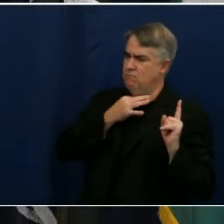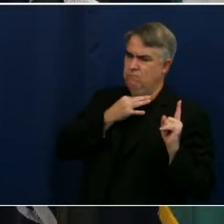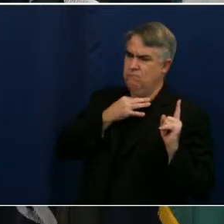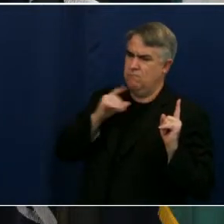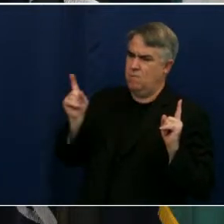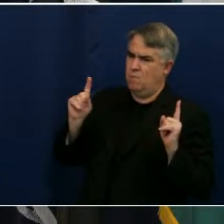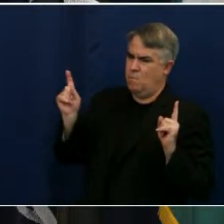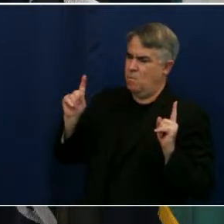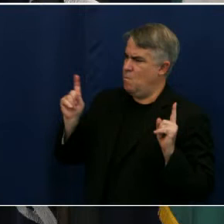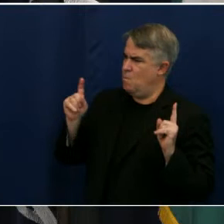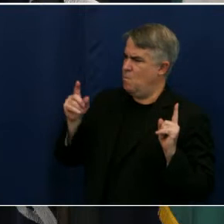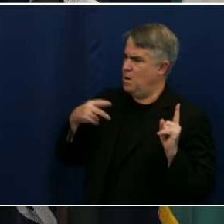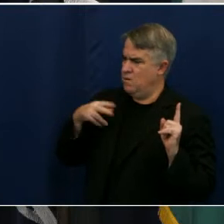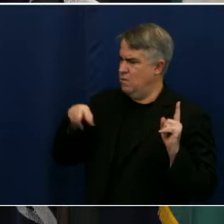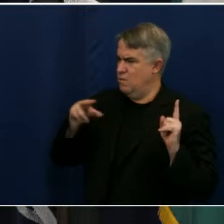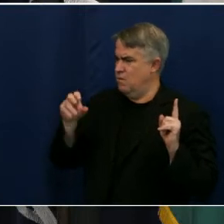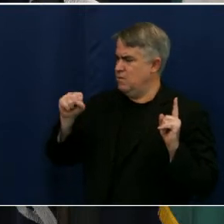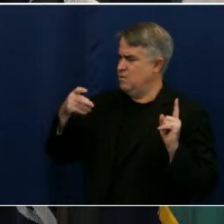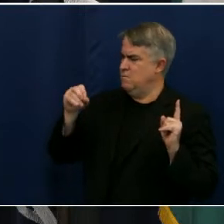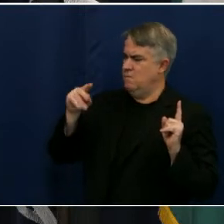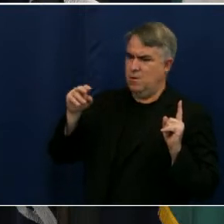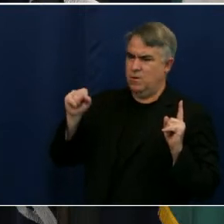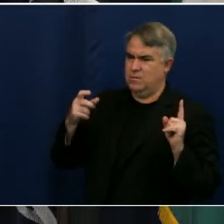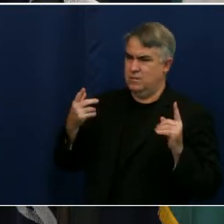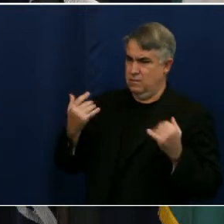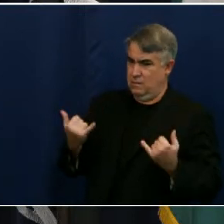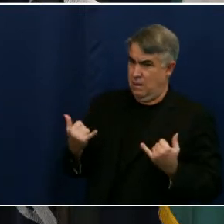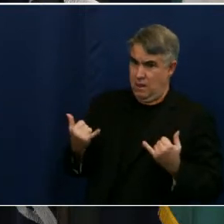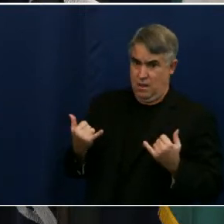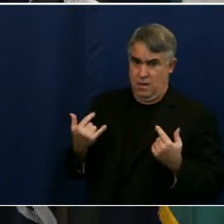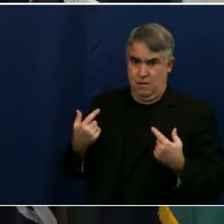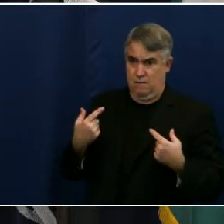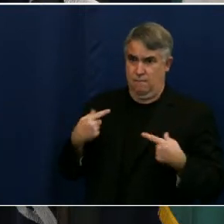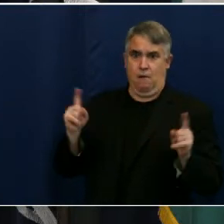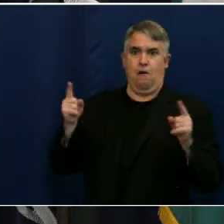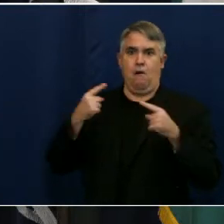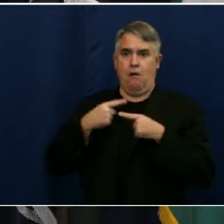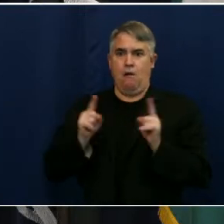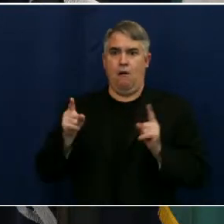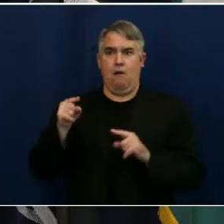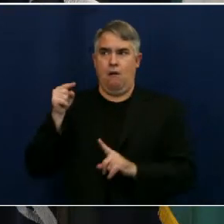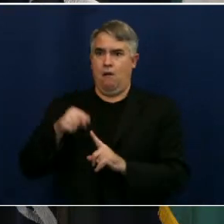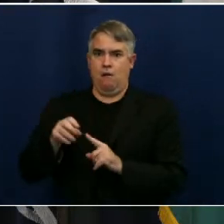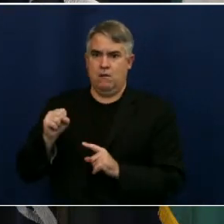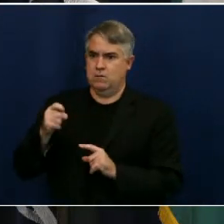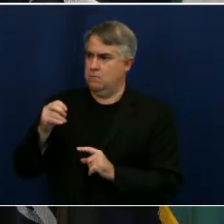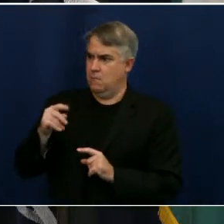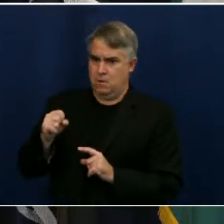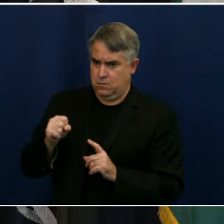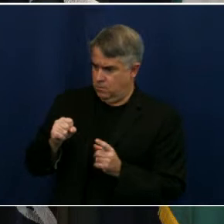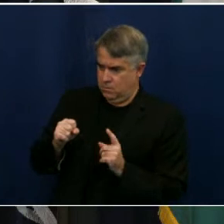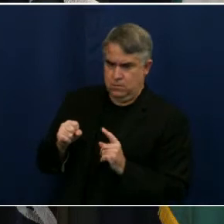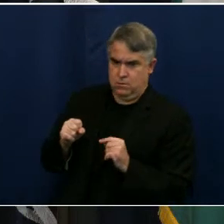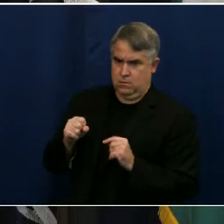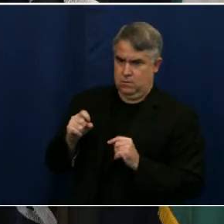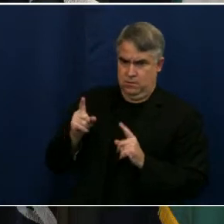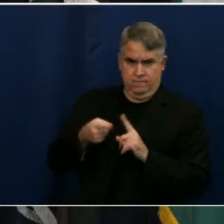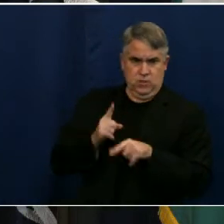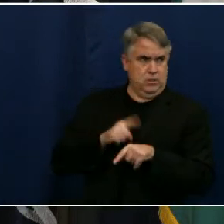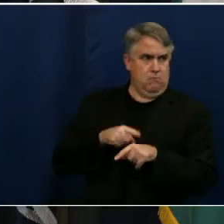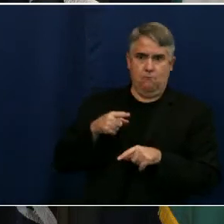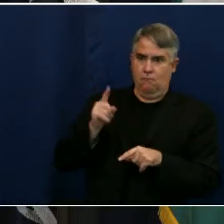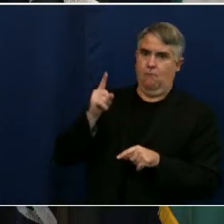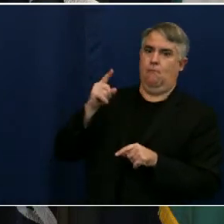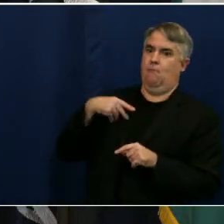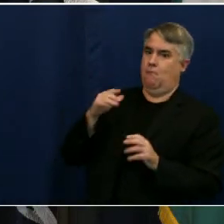memory is correct there in terms of this is the first time that we've actually had state say you can resume playing games of these types of sports?